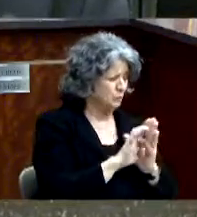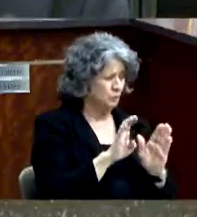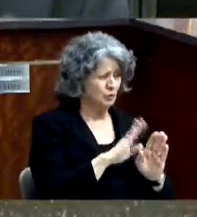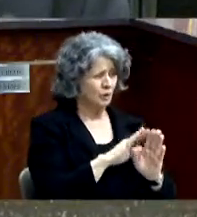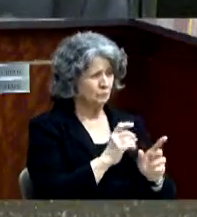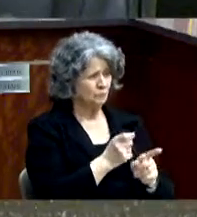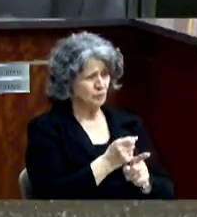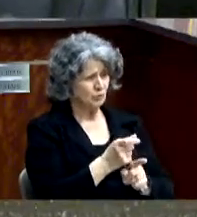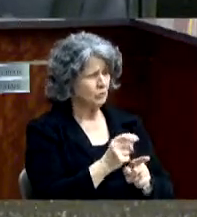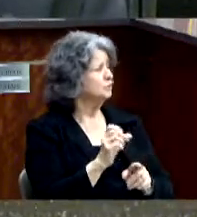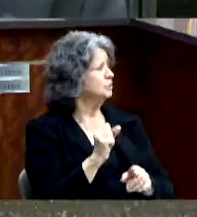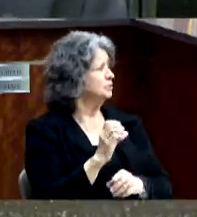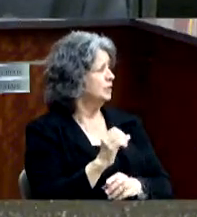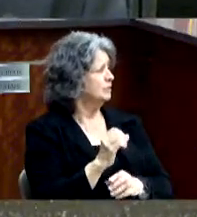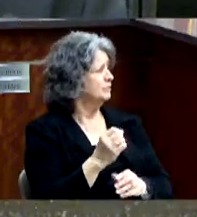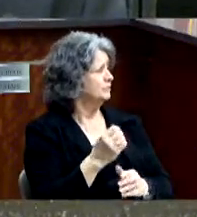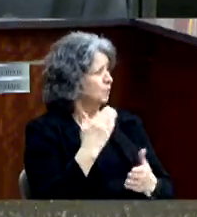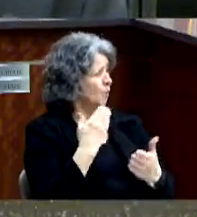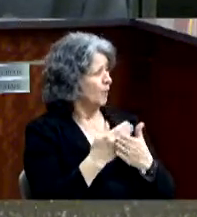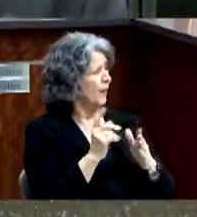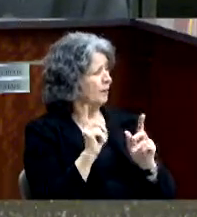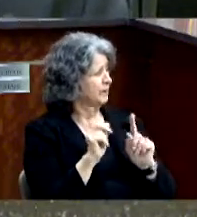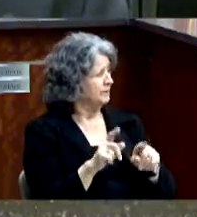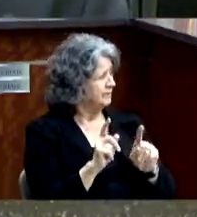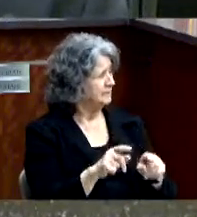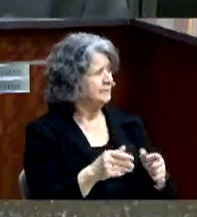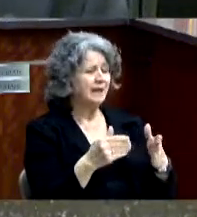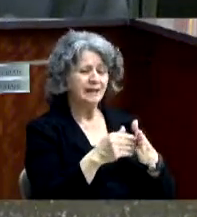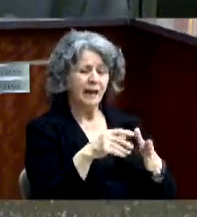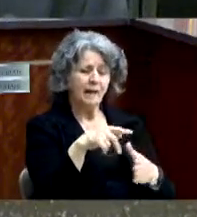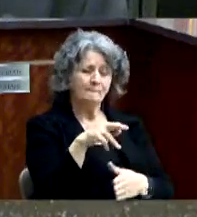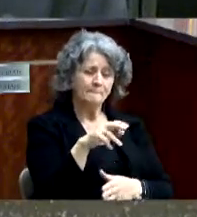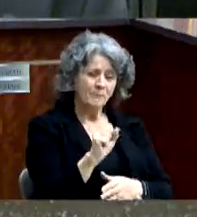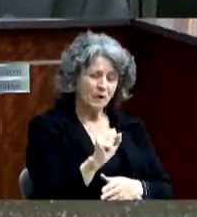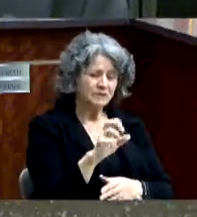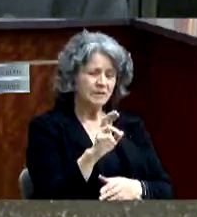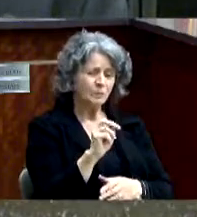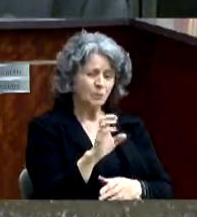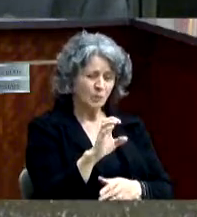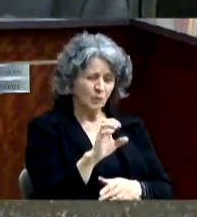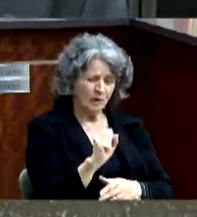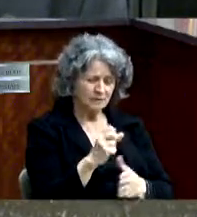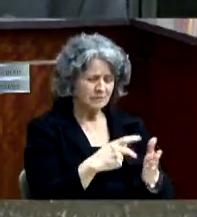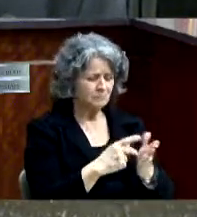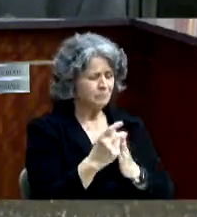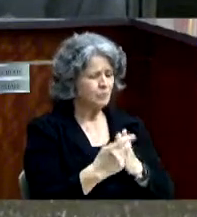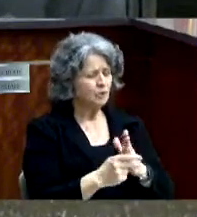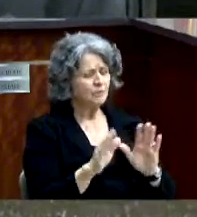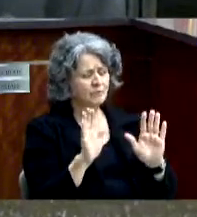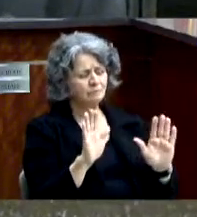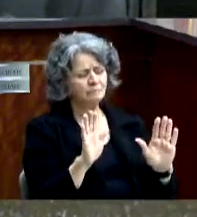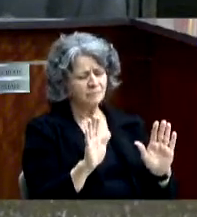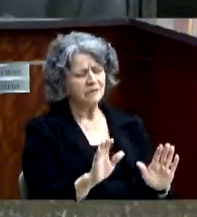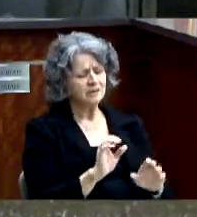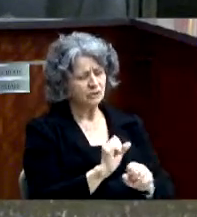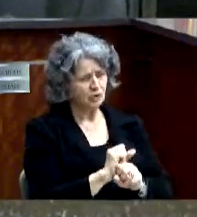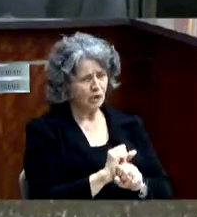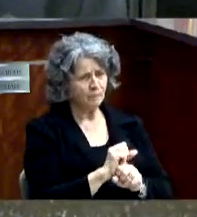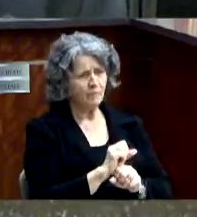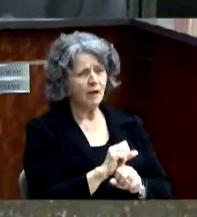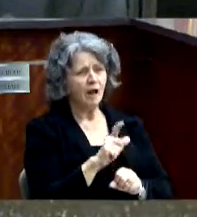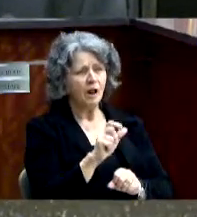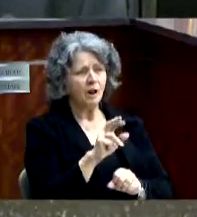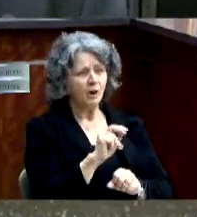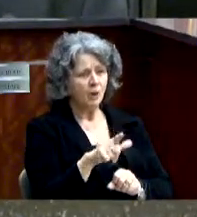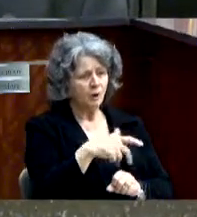attendance considering the weather. Again, Park and Recs with their programs does an outstanding job. The Laurel Lions Club was very instrumental